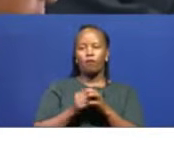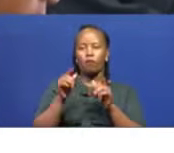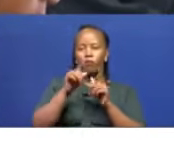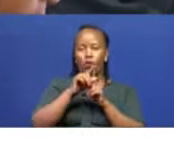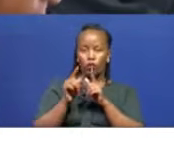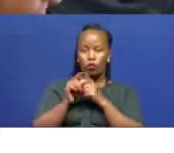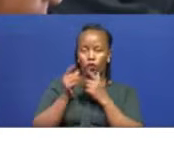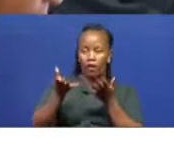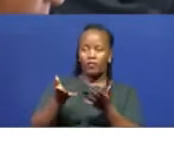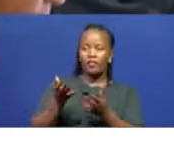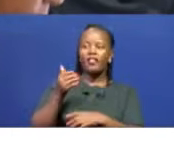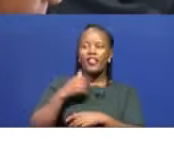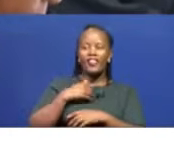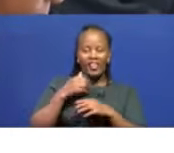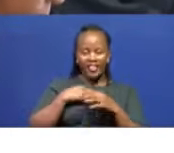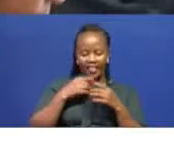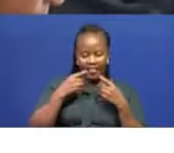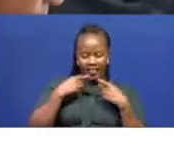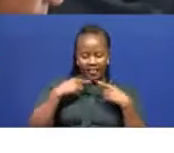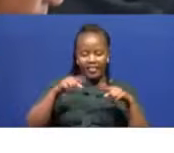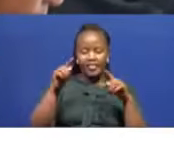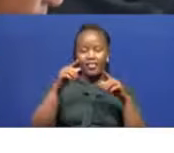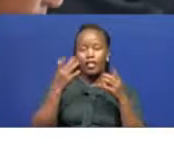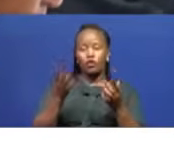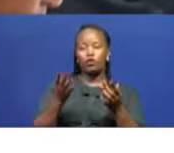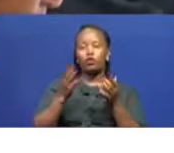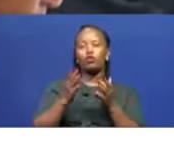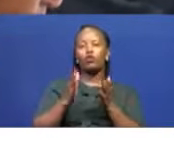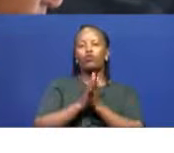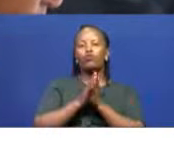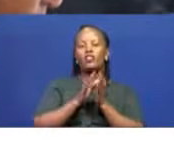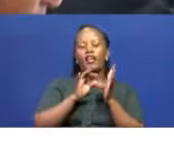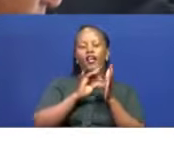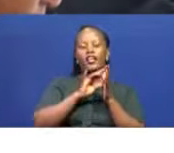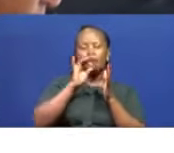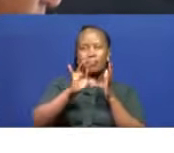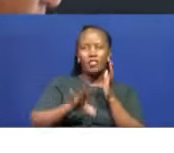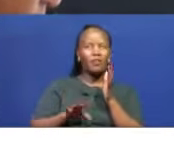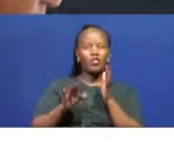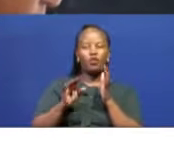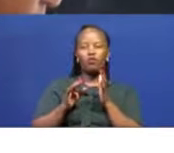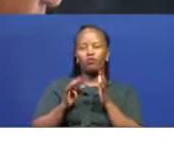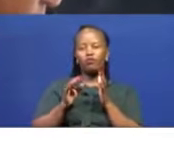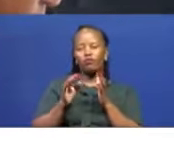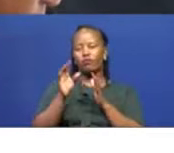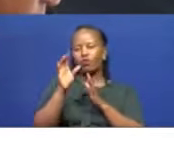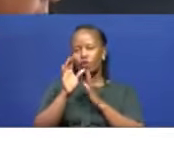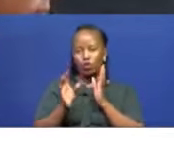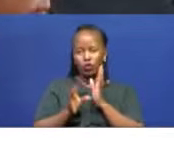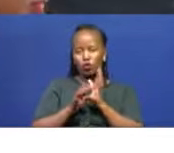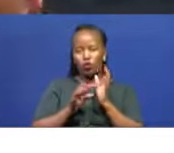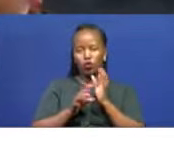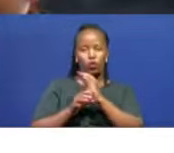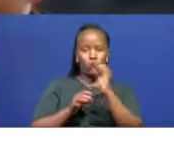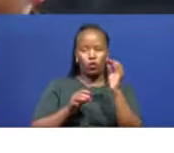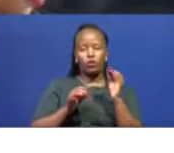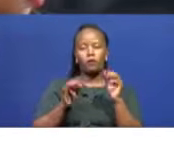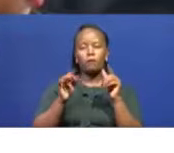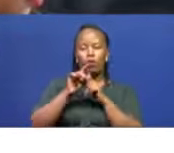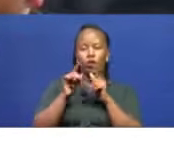for a declaration that the impeachment of H.E. Gachagua was unconstitutional, and that a